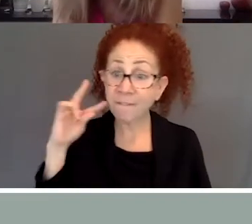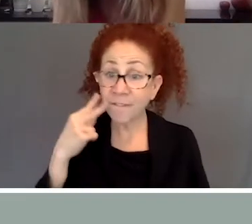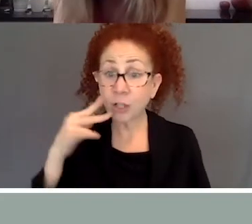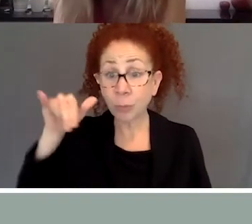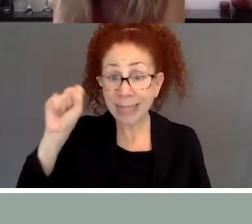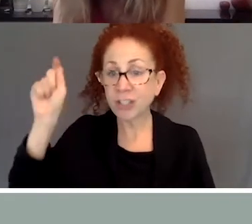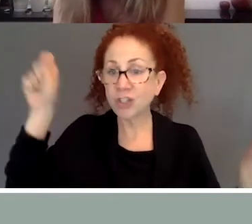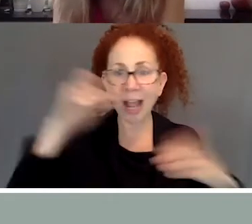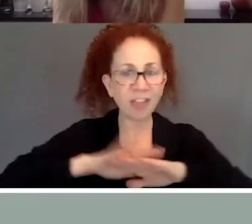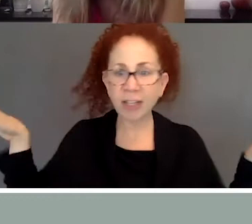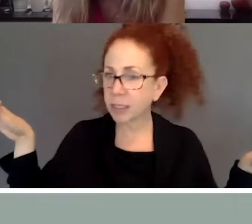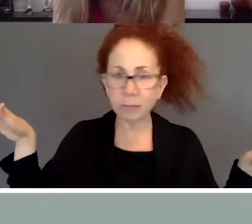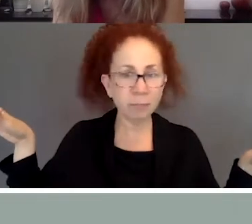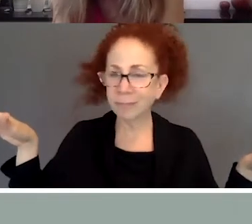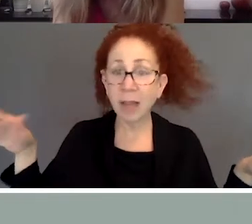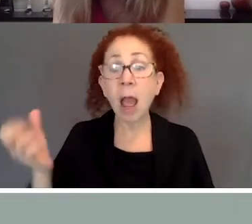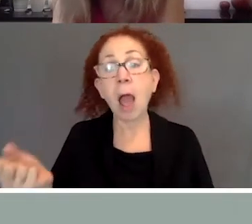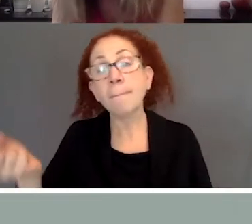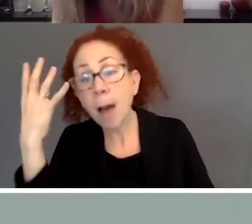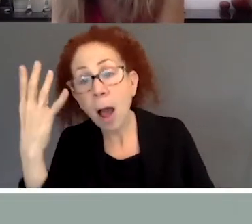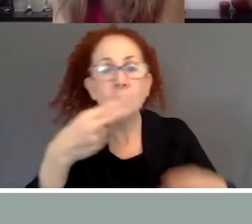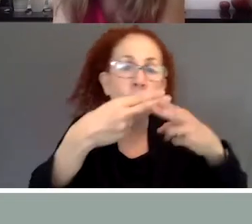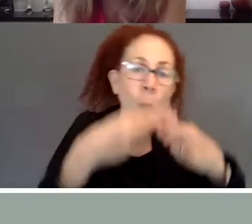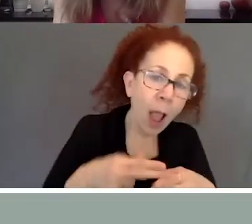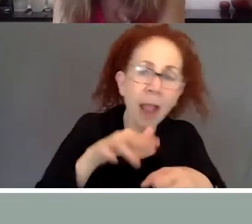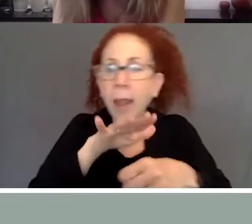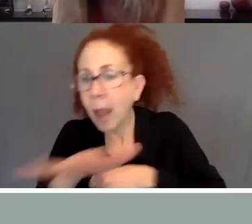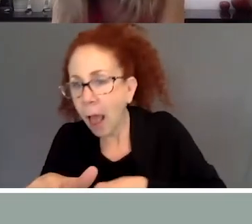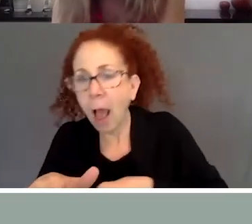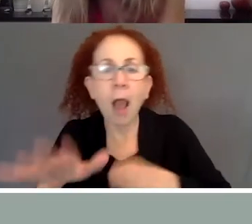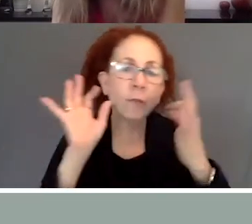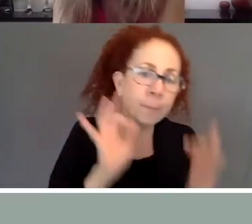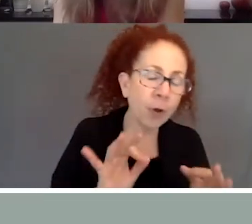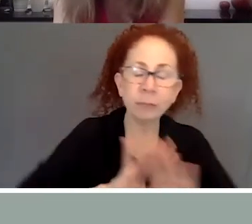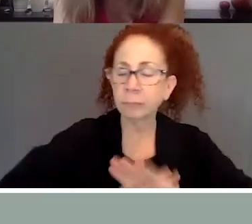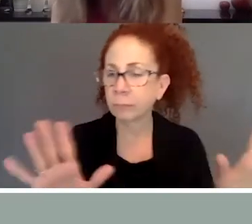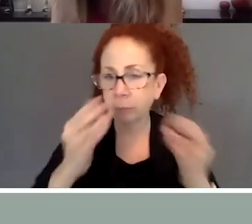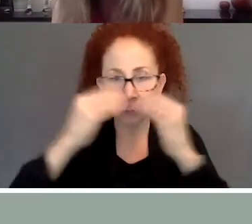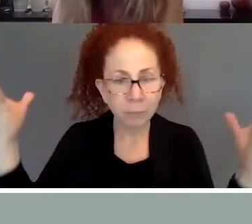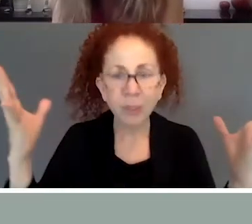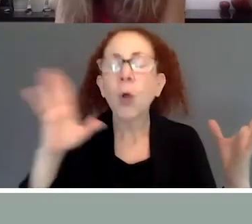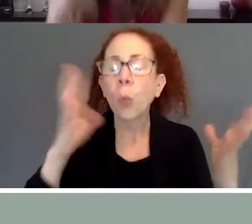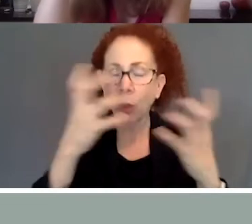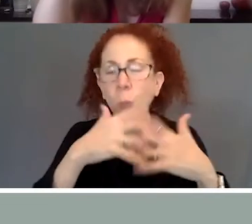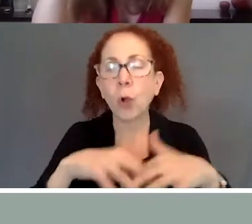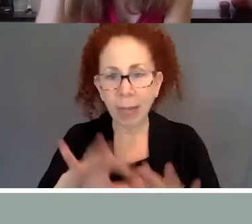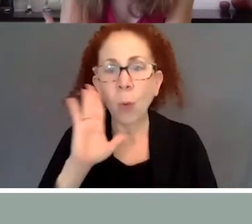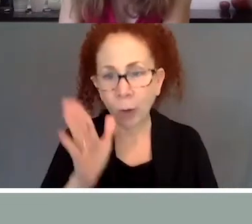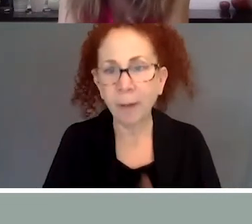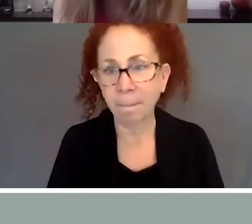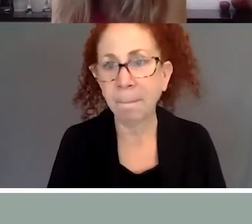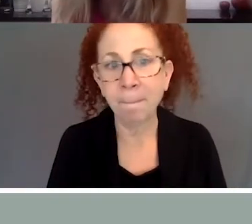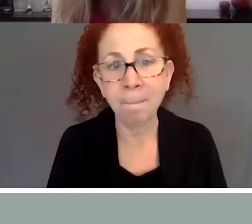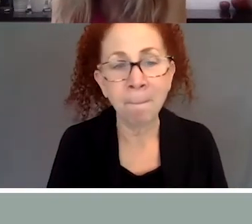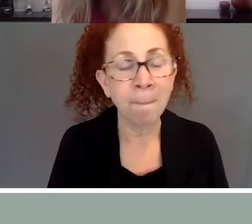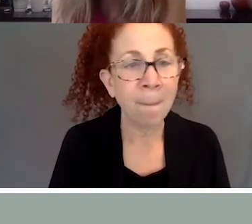Yes. Don't get caught up in how much is enough. What's a perfect amount? It will all kind of work itself out, right?